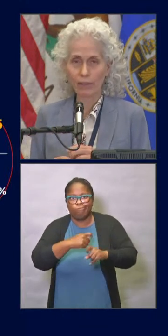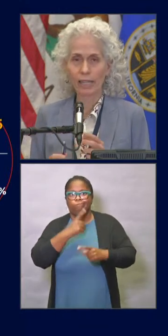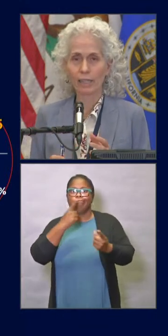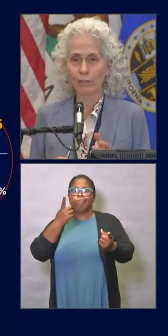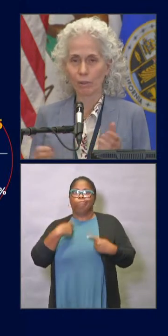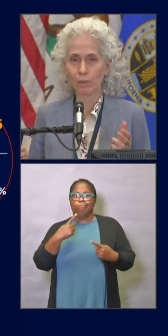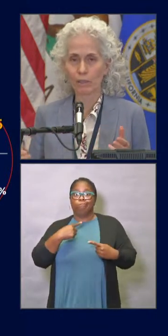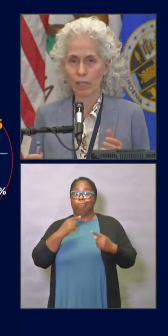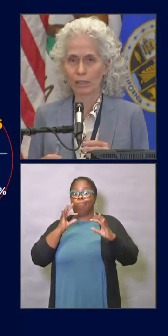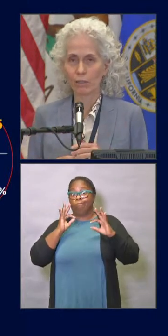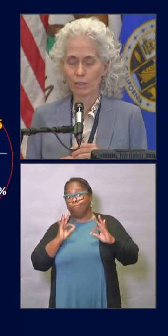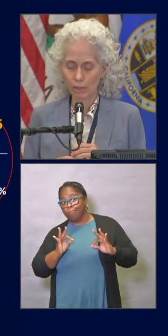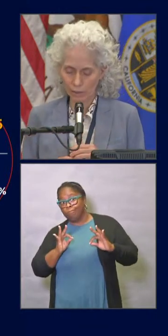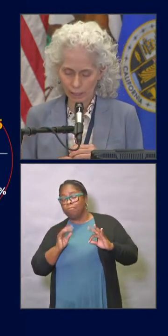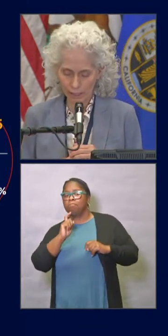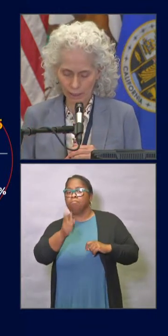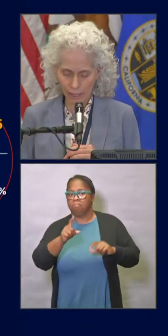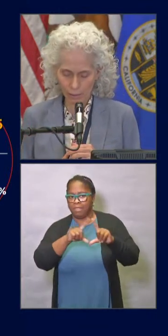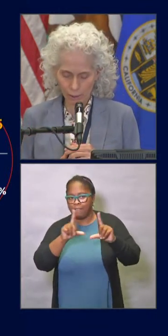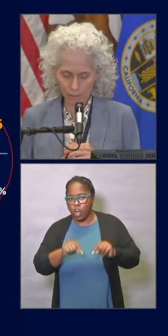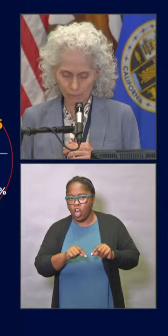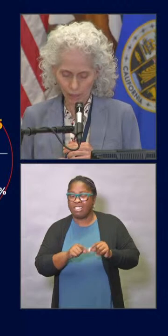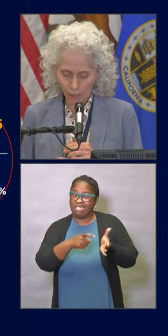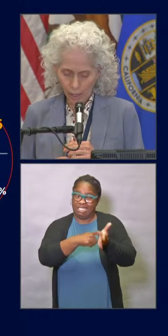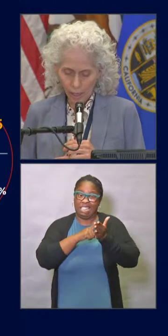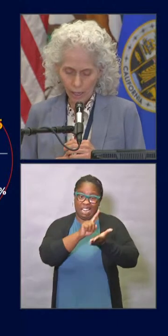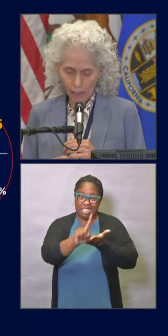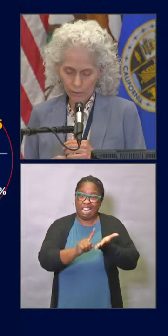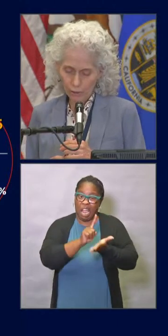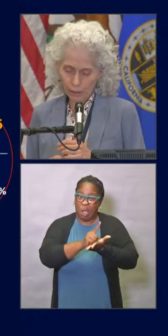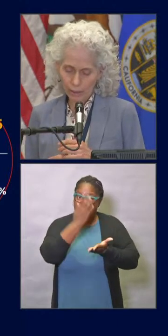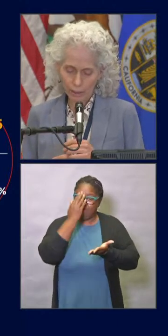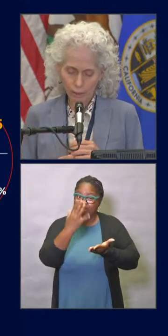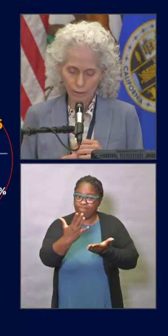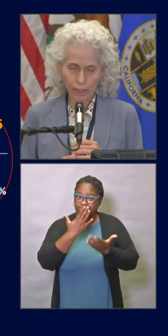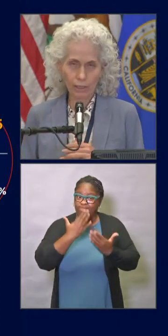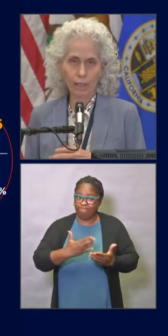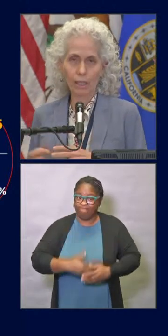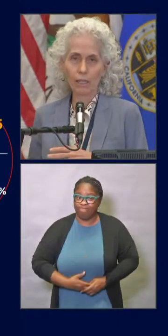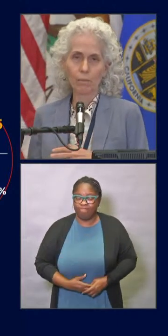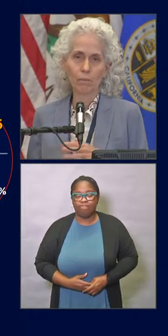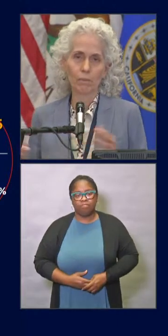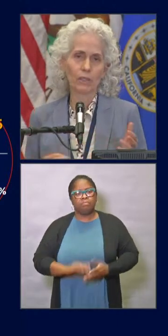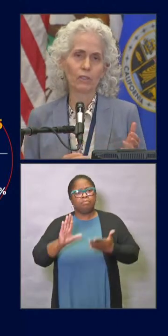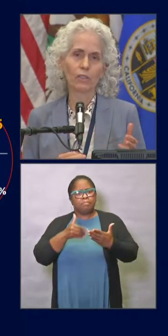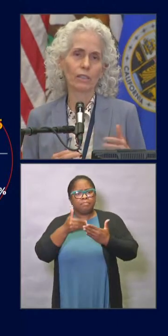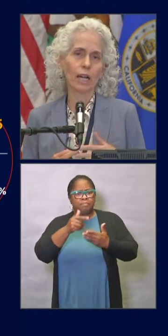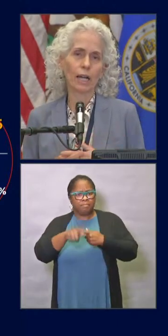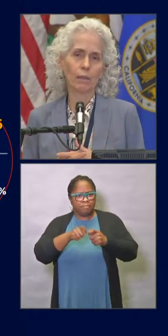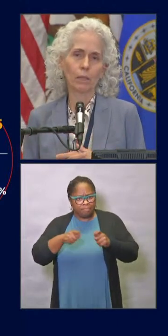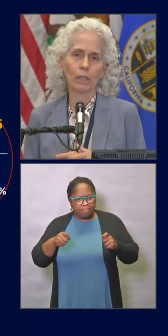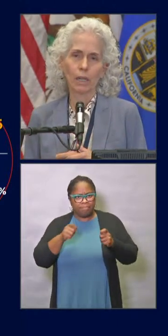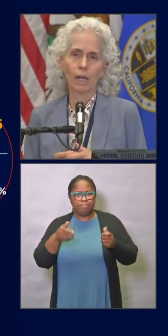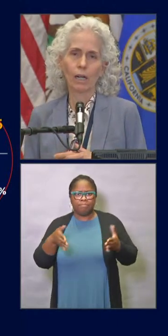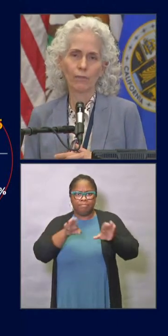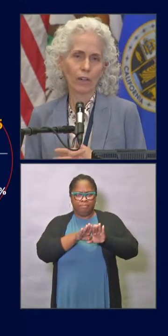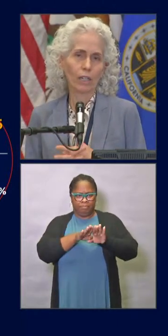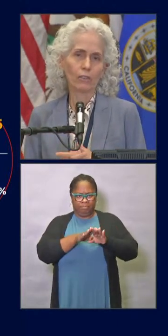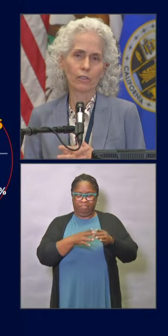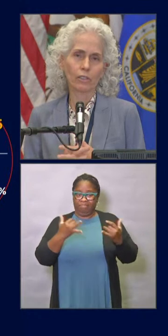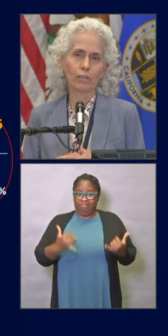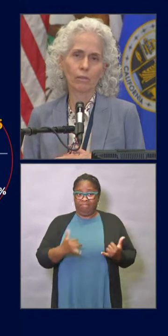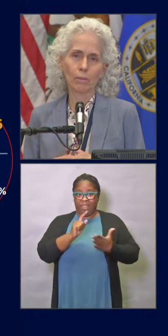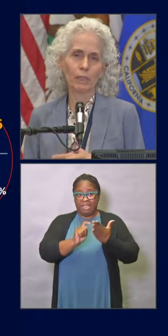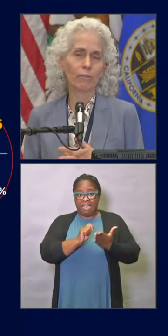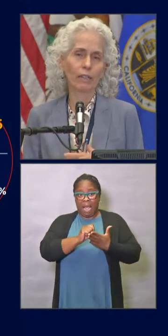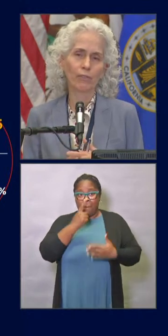I want to thank everyone because I know it does take an hour. So in closing, this is a time for